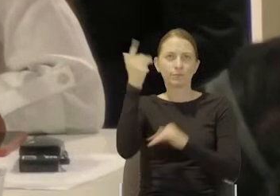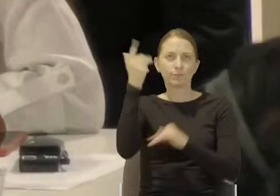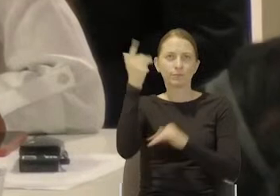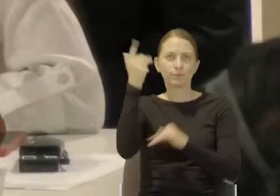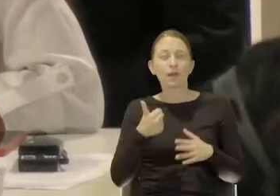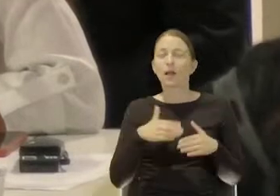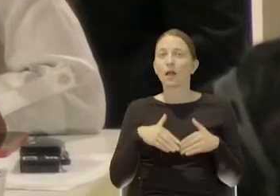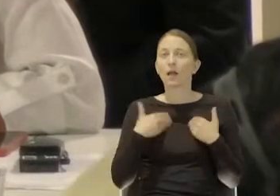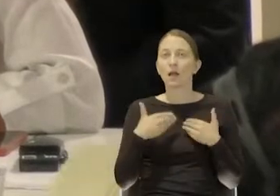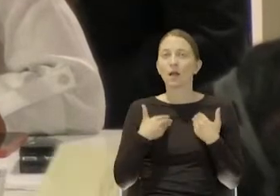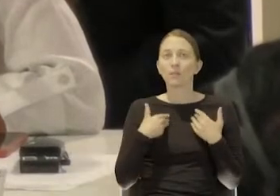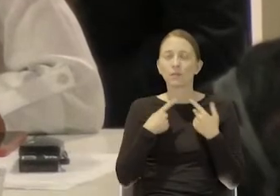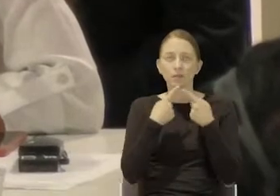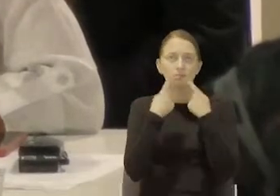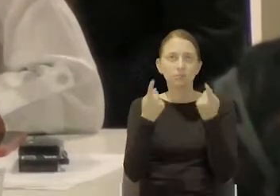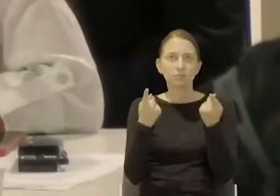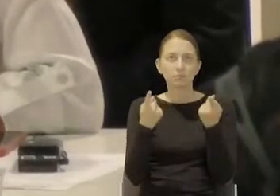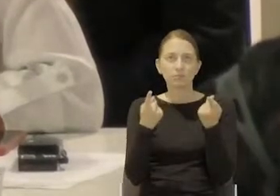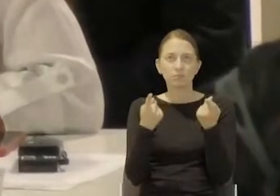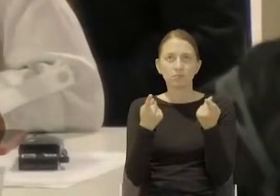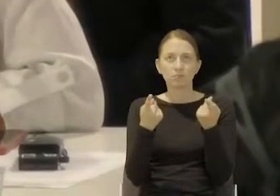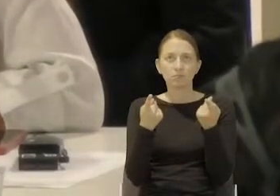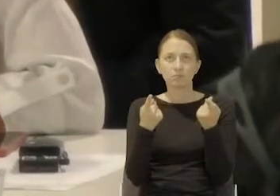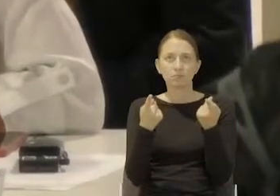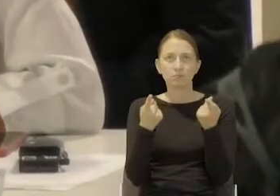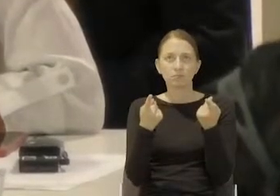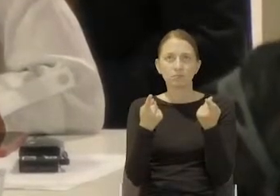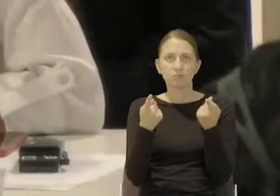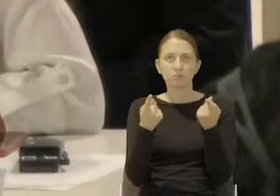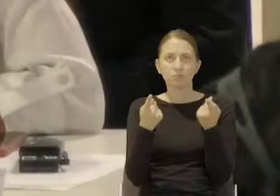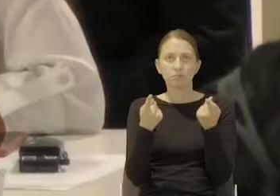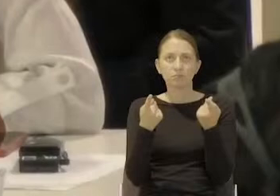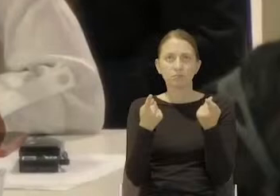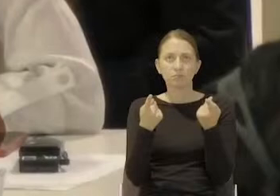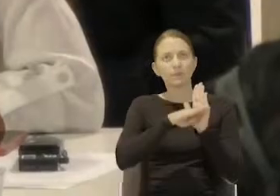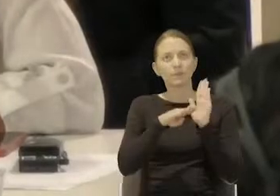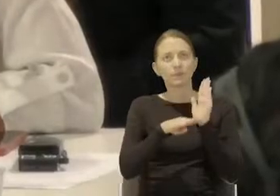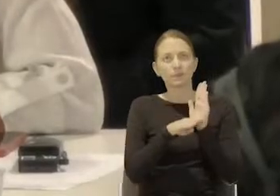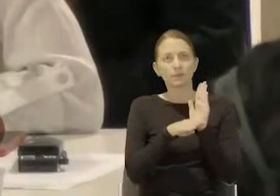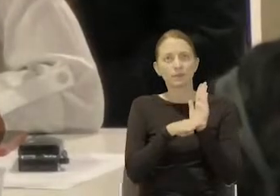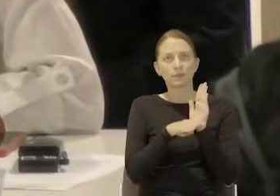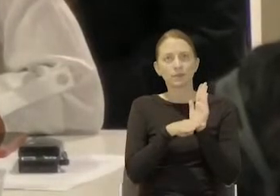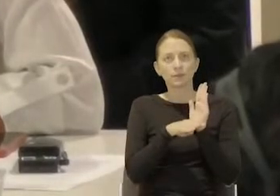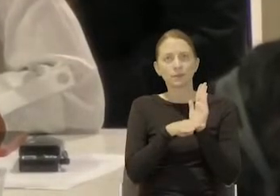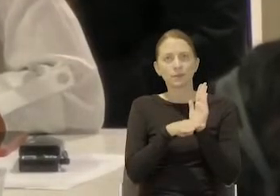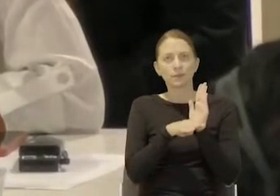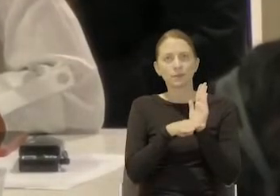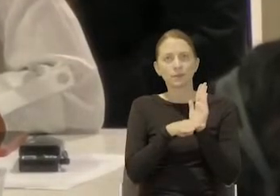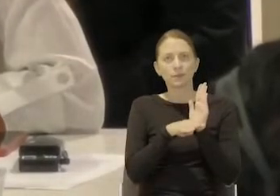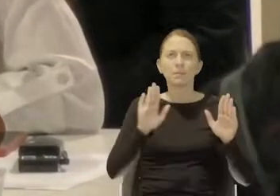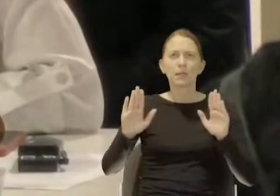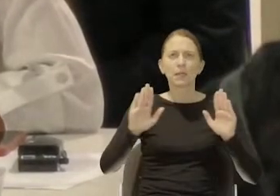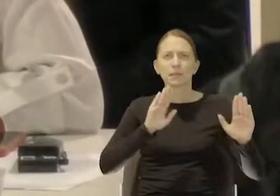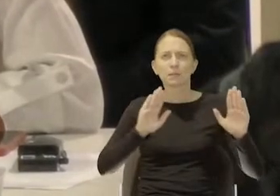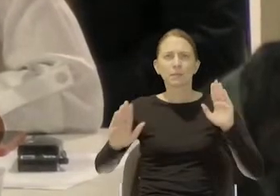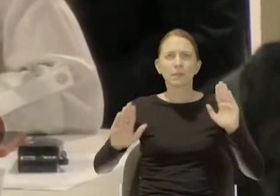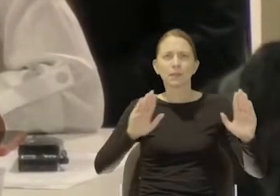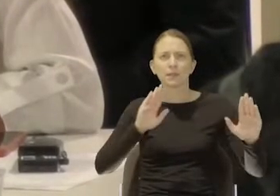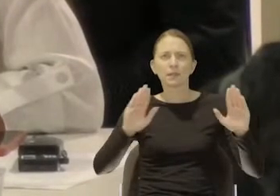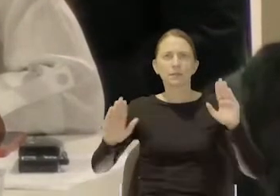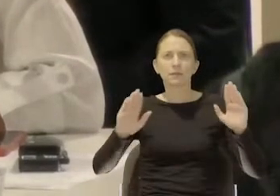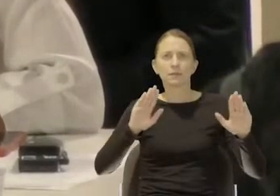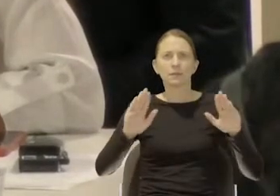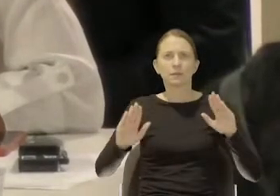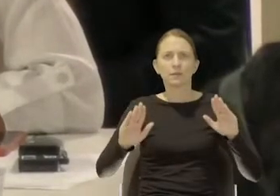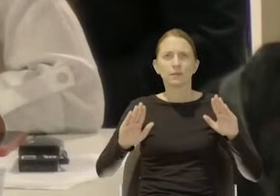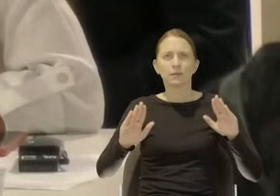have been incorporated by my country in its regulatory perspective and in the formulation of national sectorial plans and